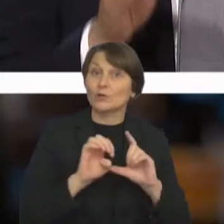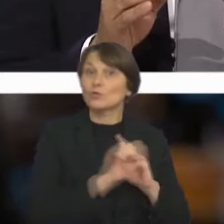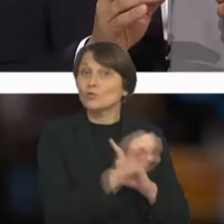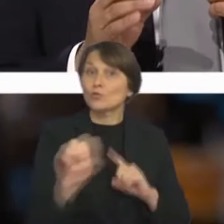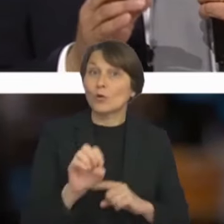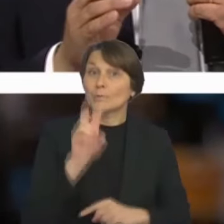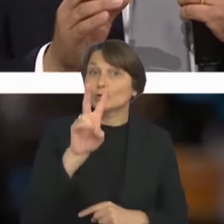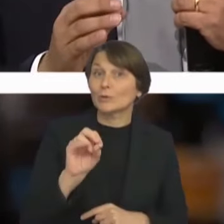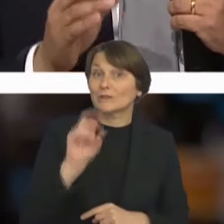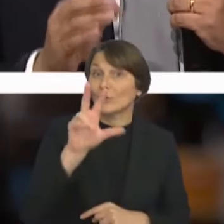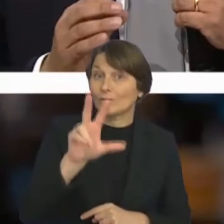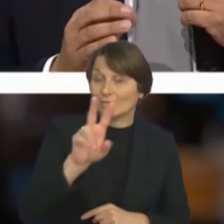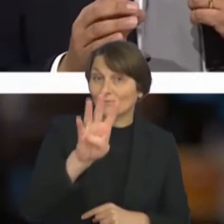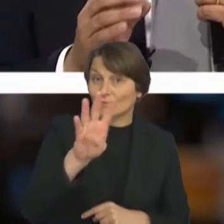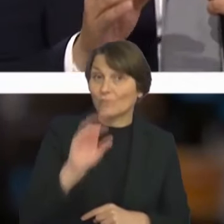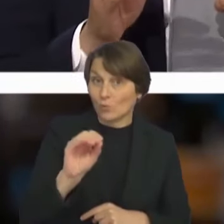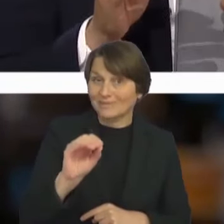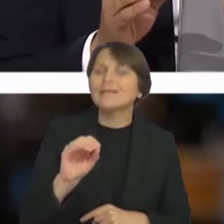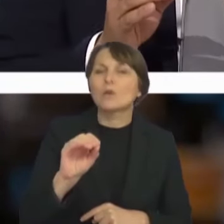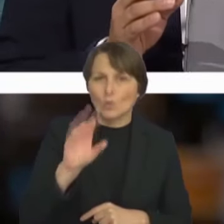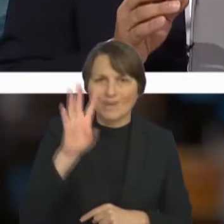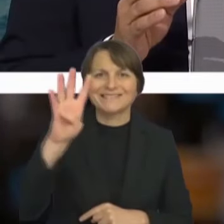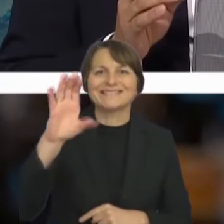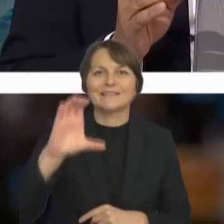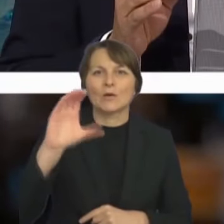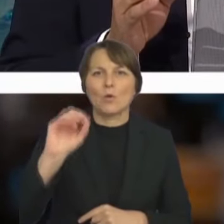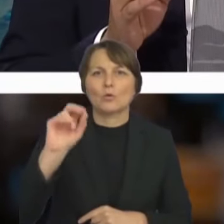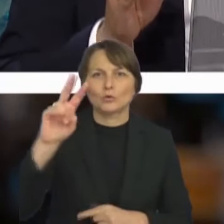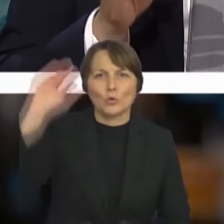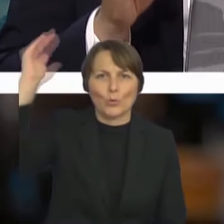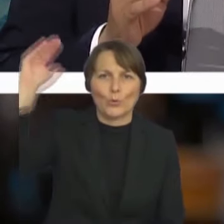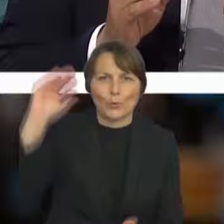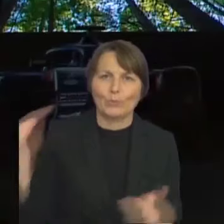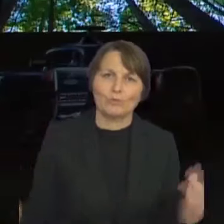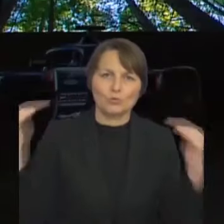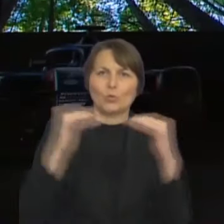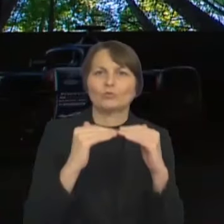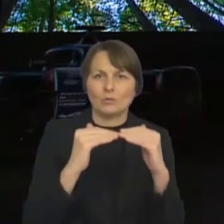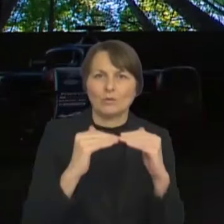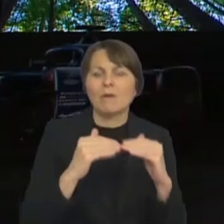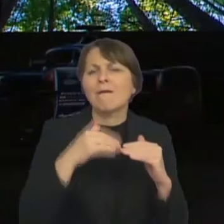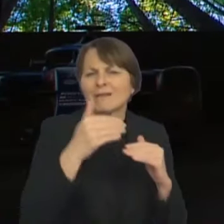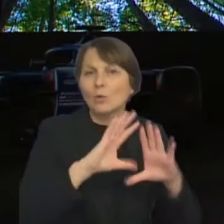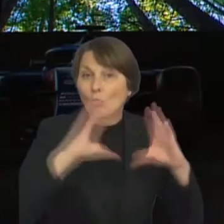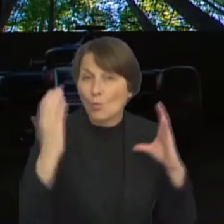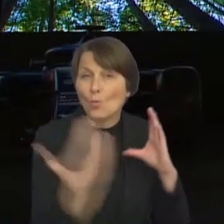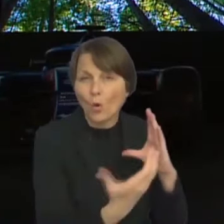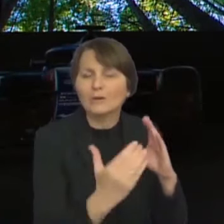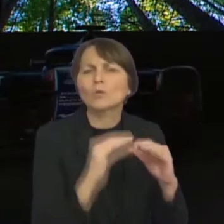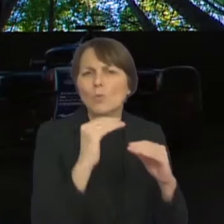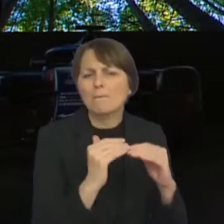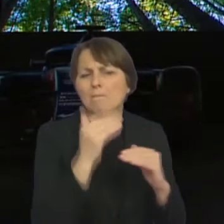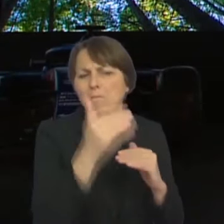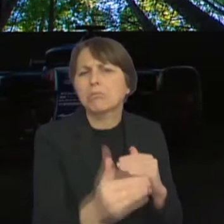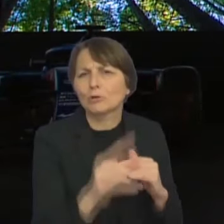and to be carbon neutral worldwide in 2050. Of course, all car makers are committing themselves to these horizons, and we are not an